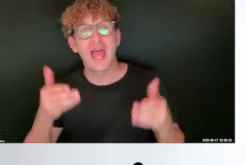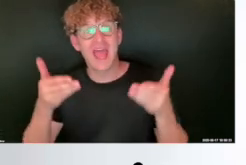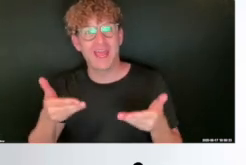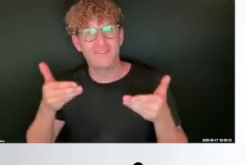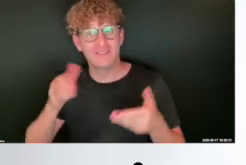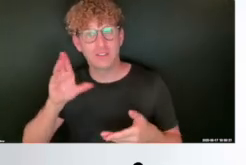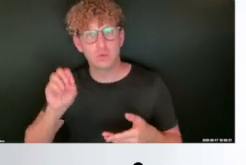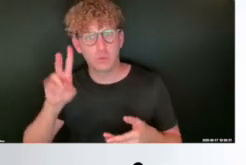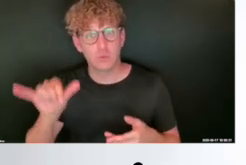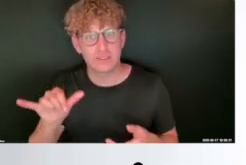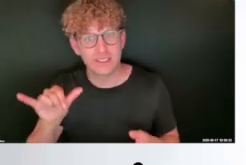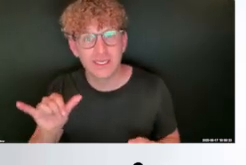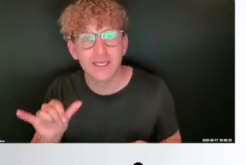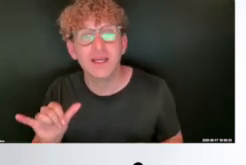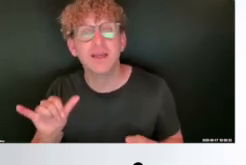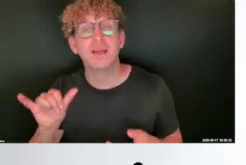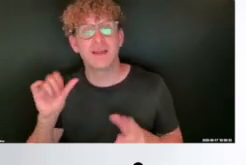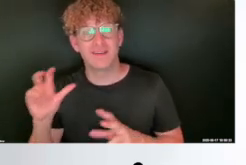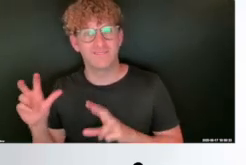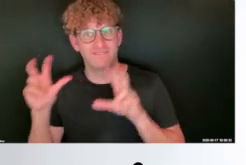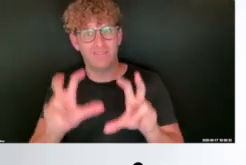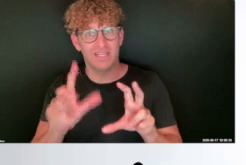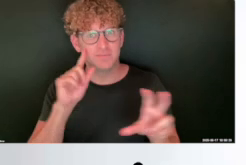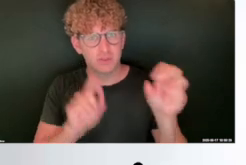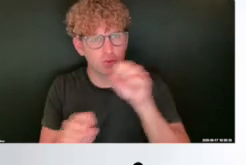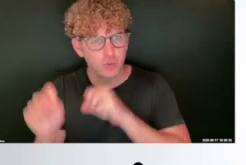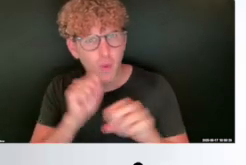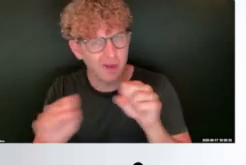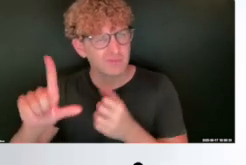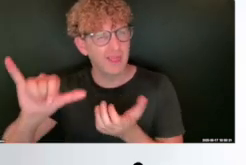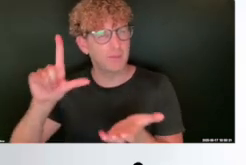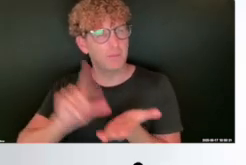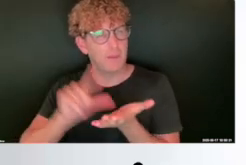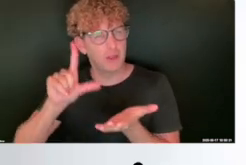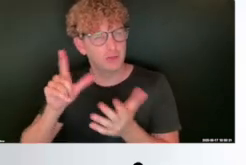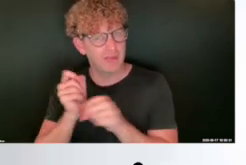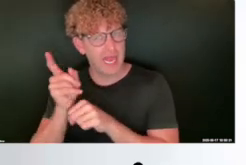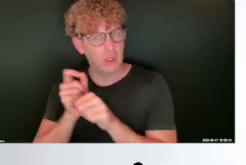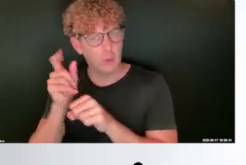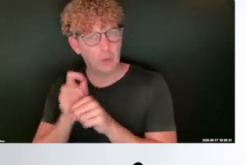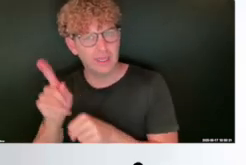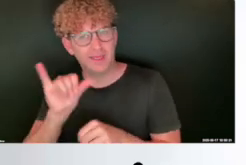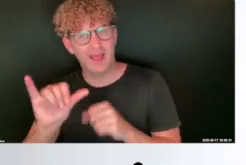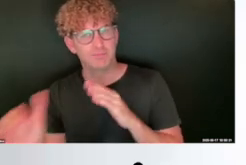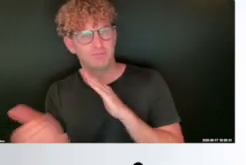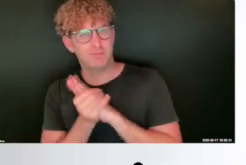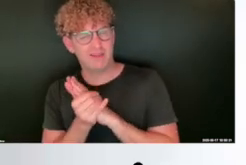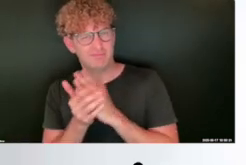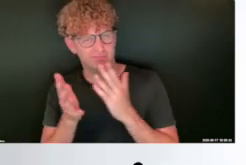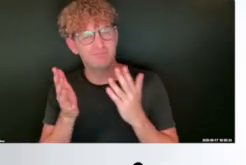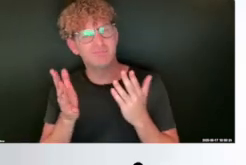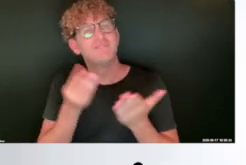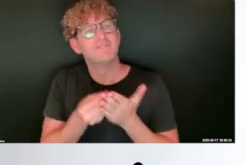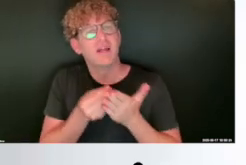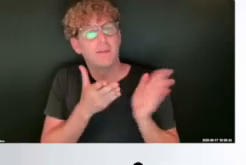in Delta, to each of our funding plans since, I believe, 2017. So if you want to take a look at